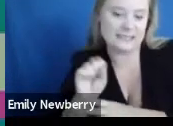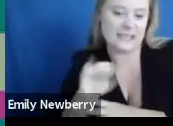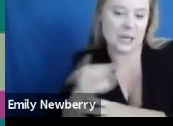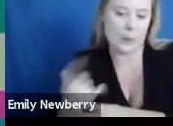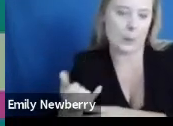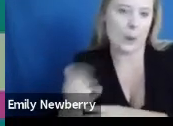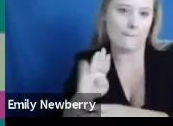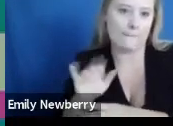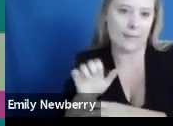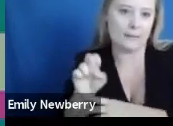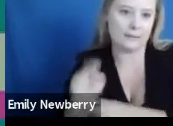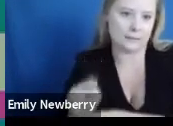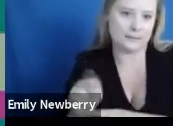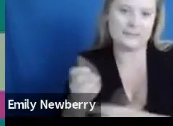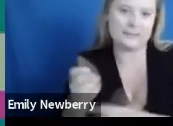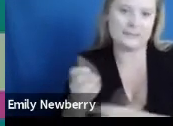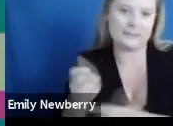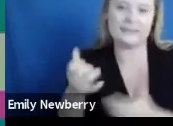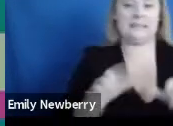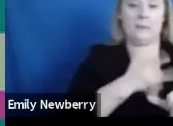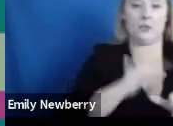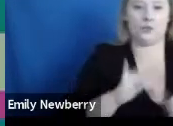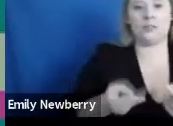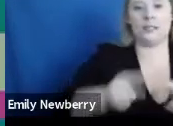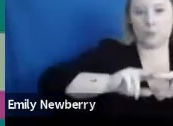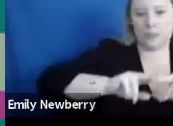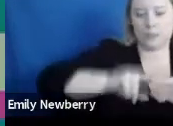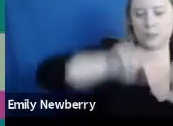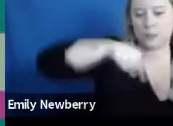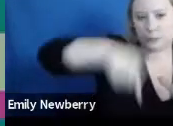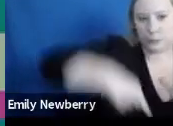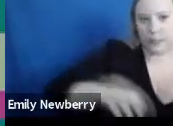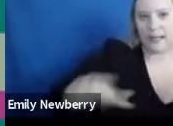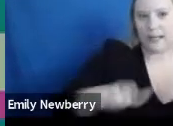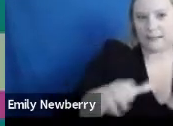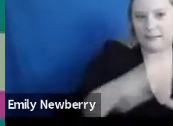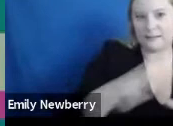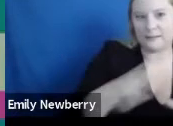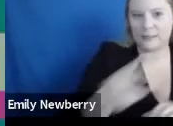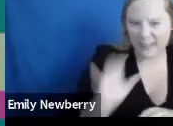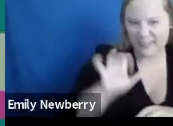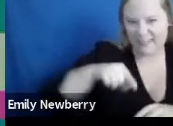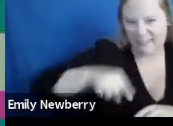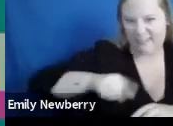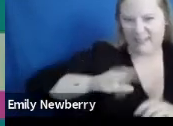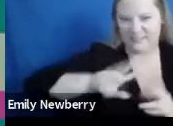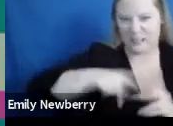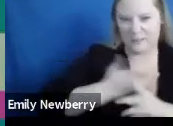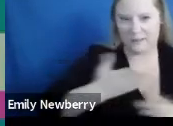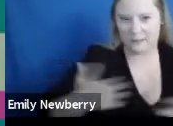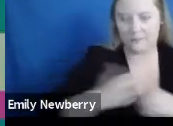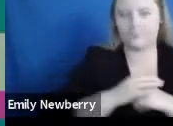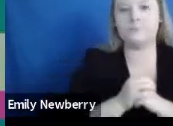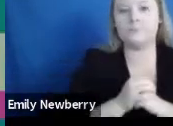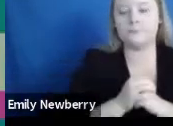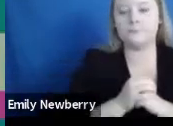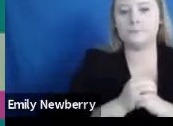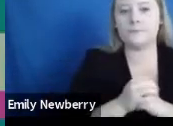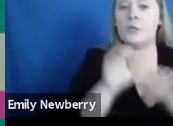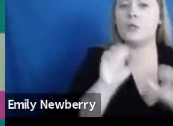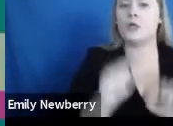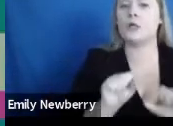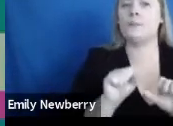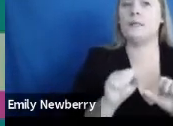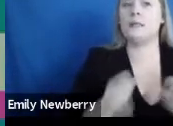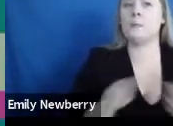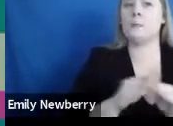same concern that there was increase in the drilling activity and hydraulic fracturing and so on. and that there could be additional